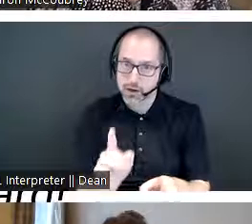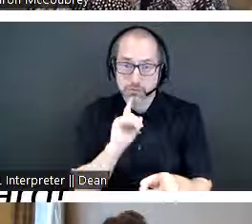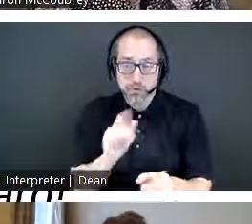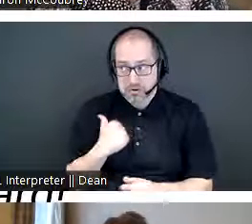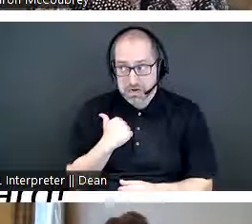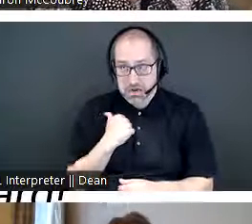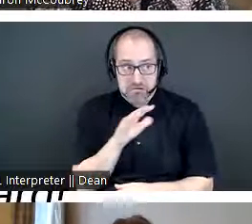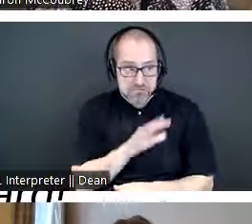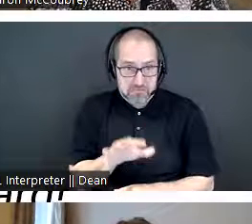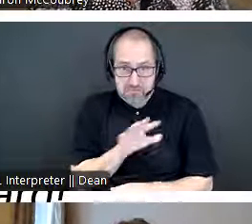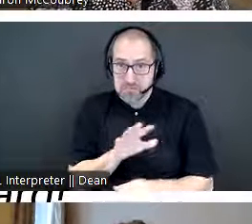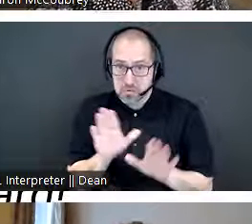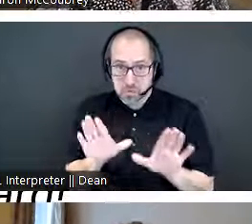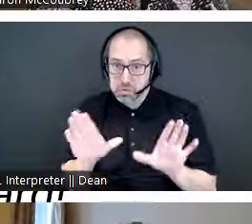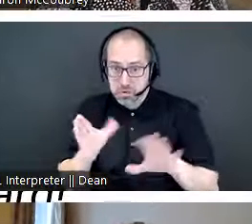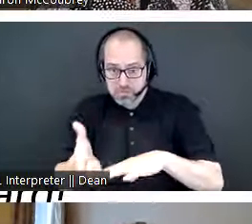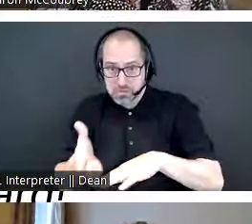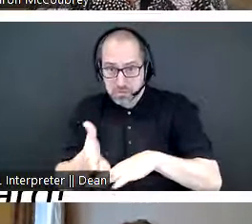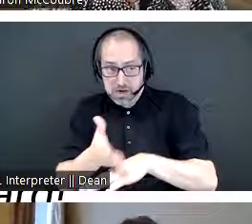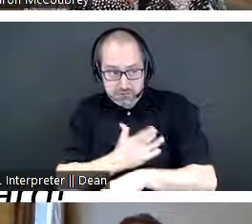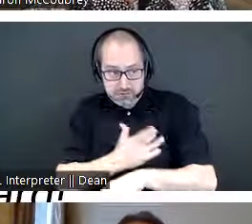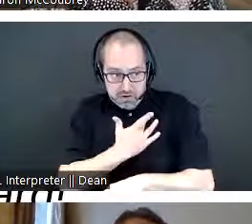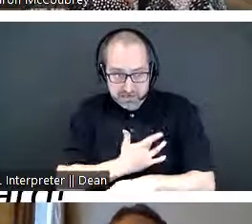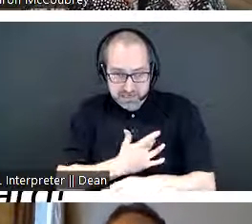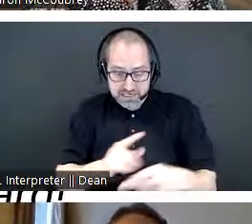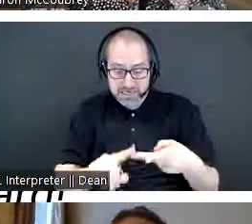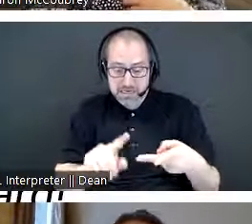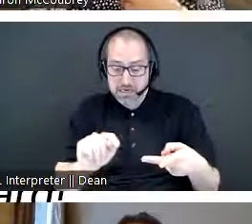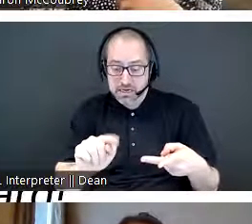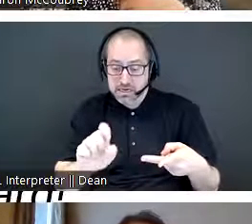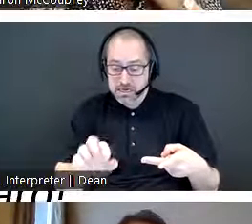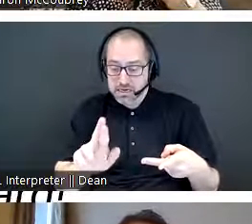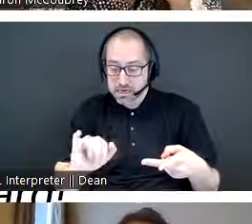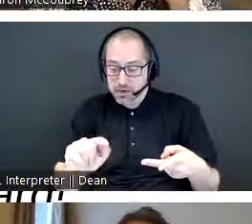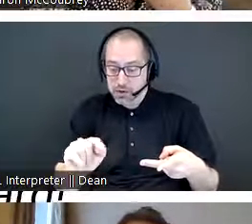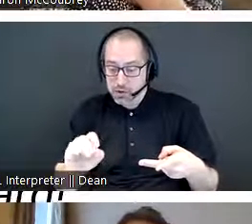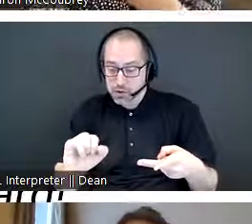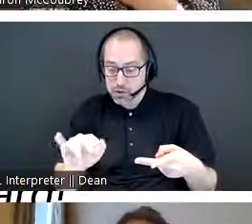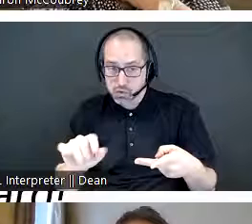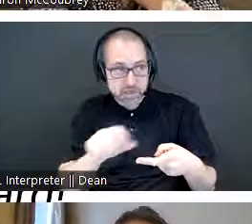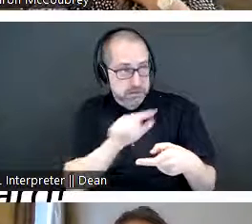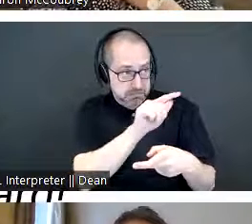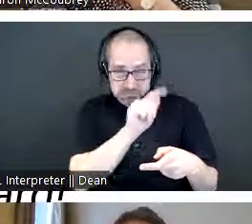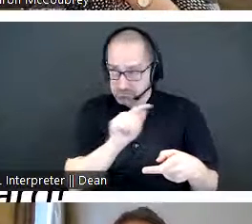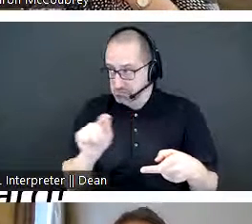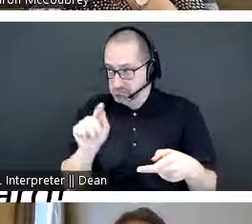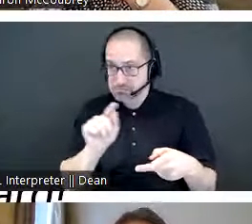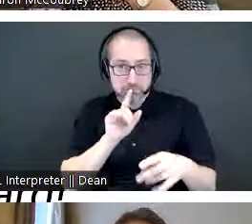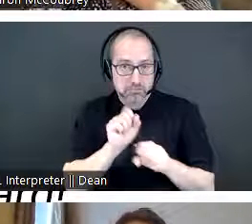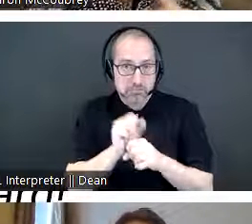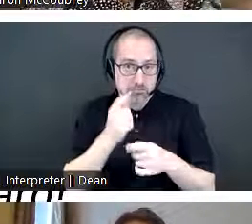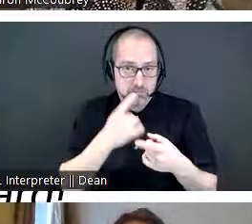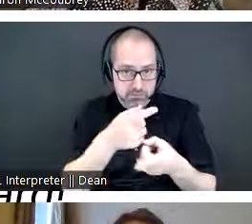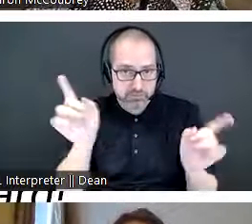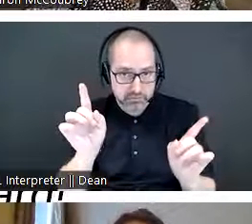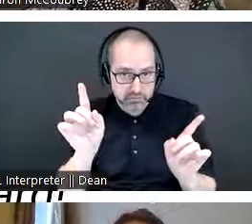progress in the provinces and territories creating that important proclamation. Now,